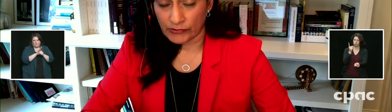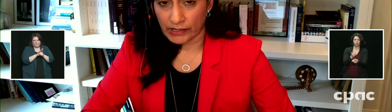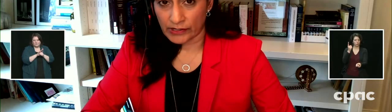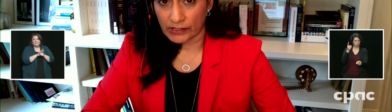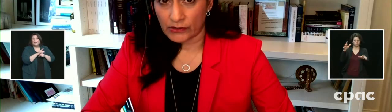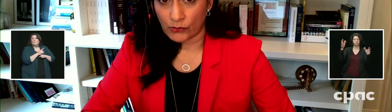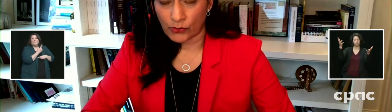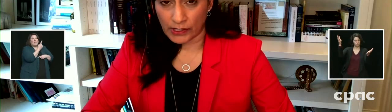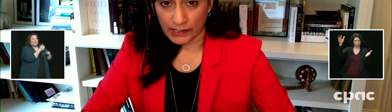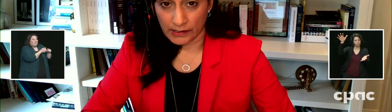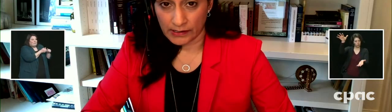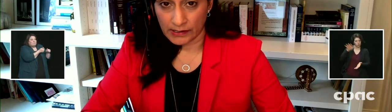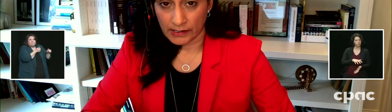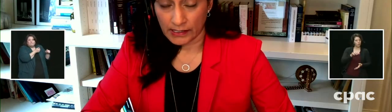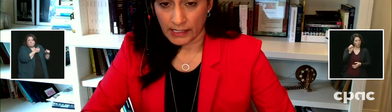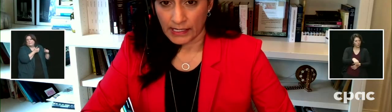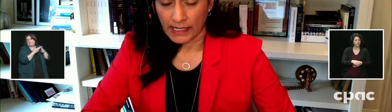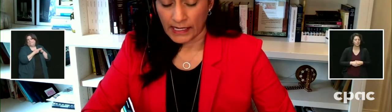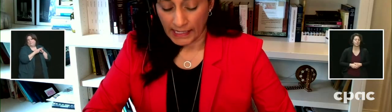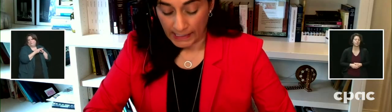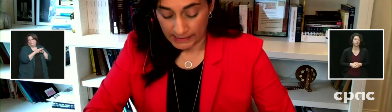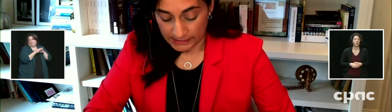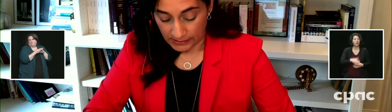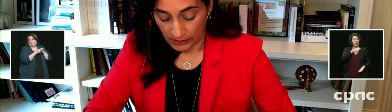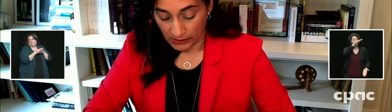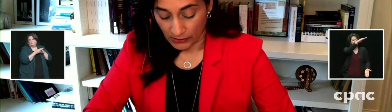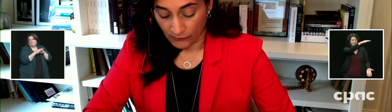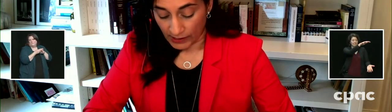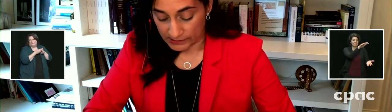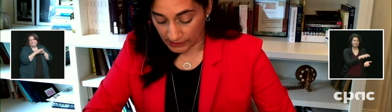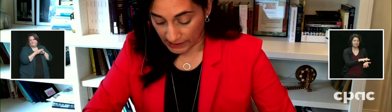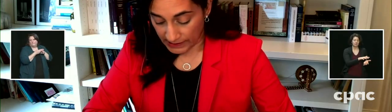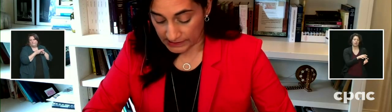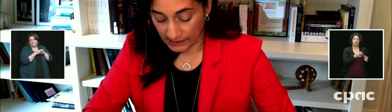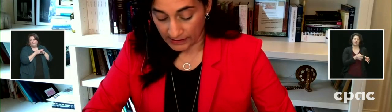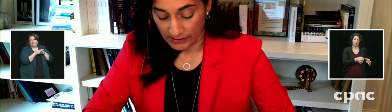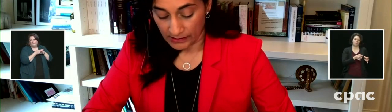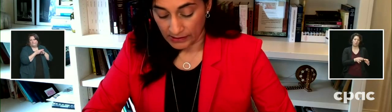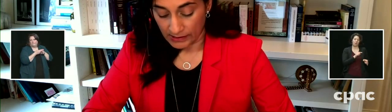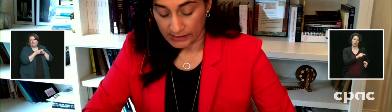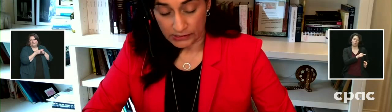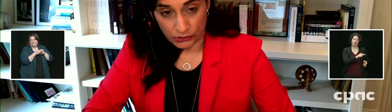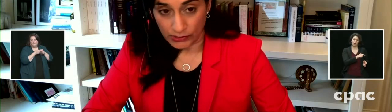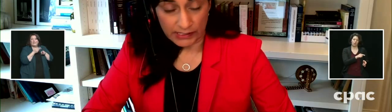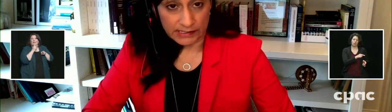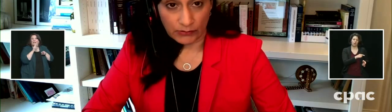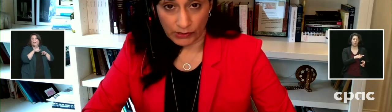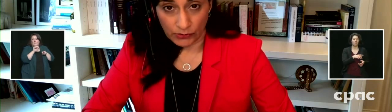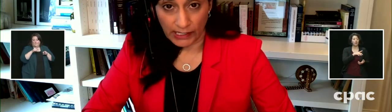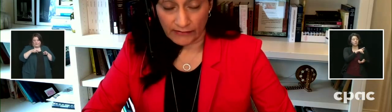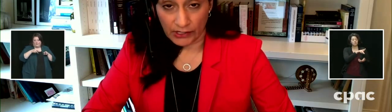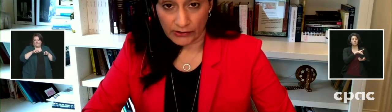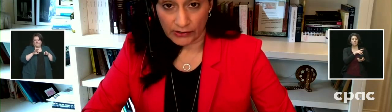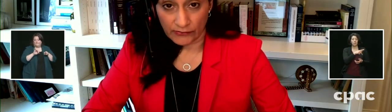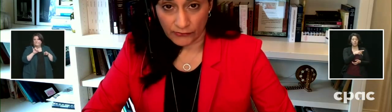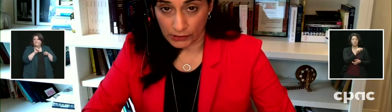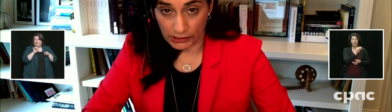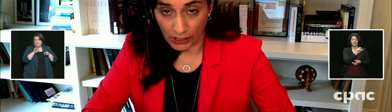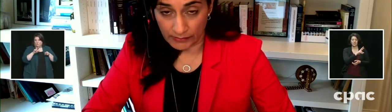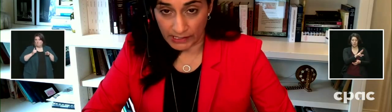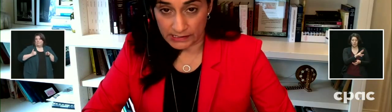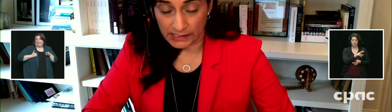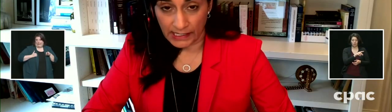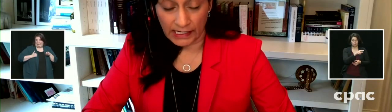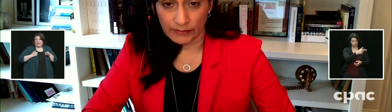a temporary one, and Pfizer Canada has assured us that we will have our